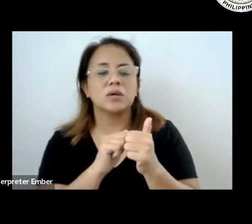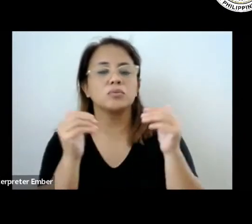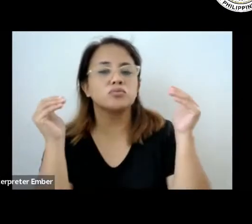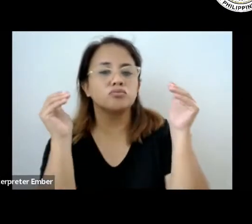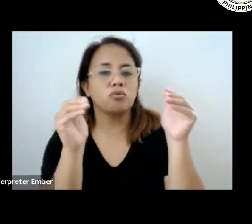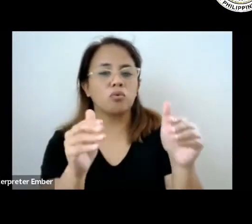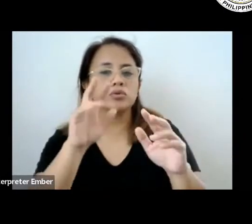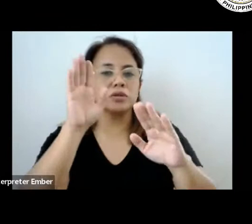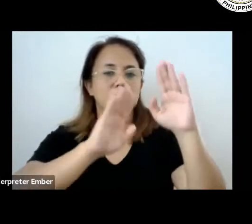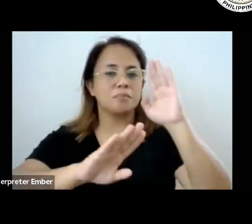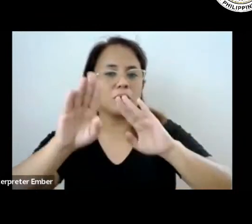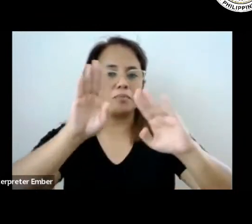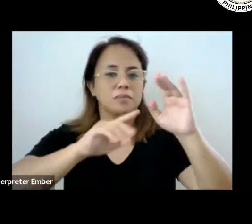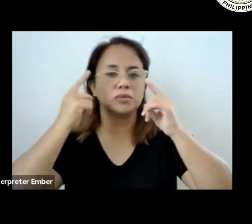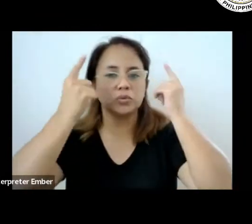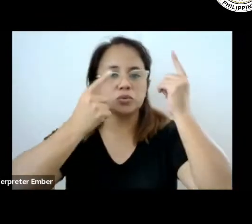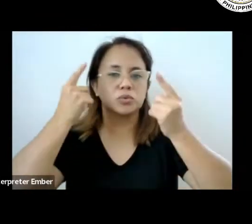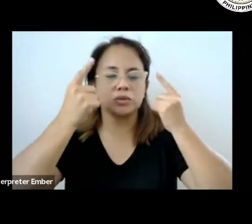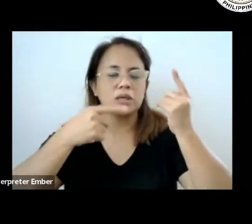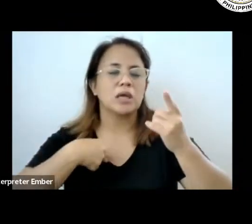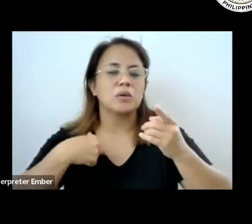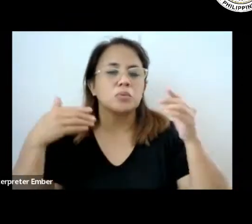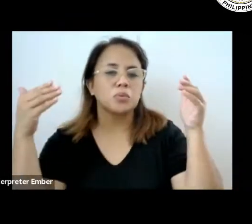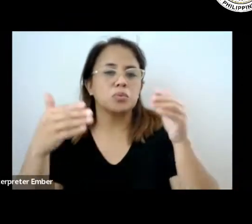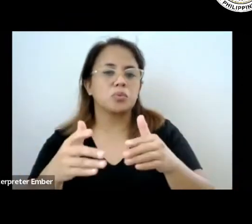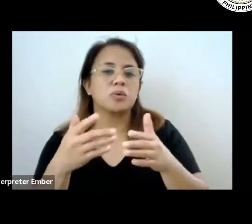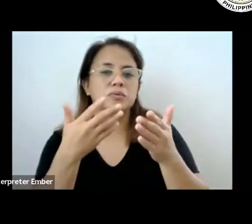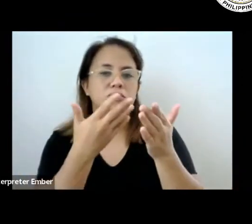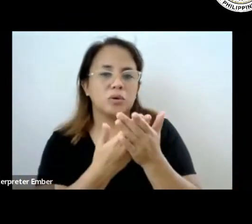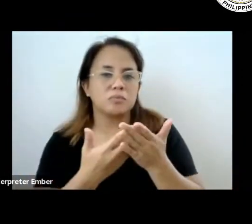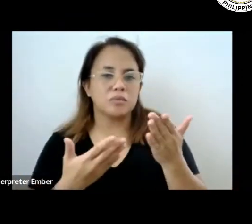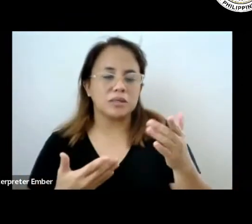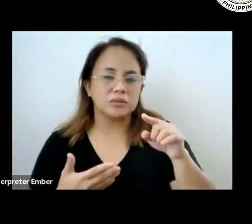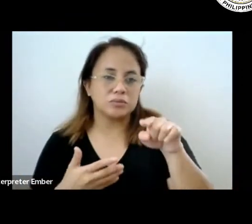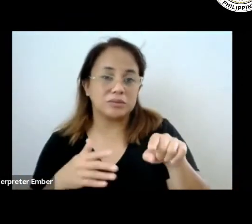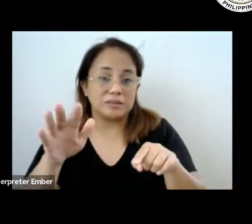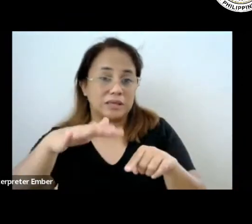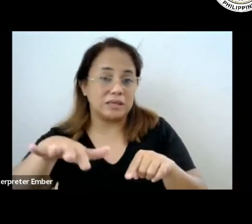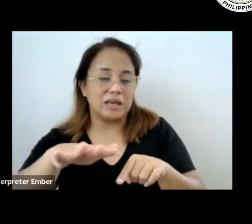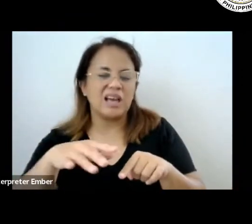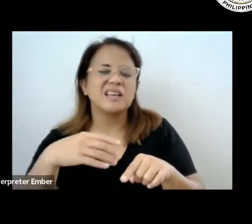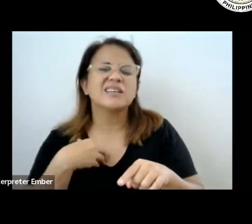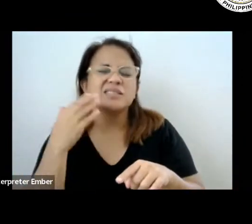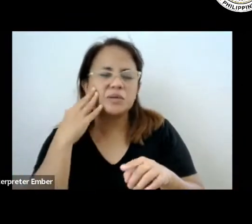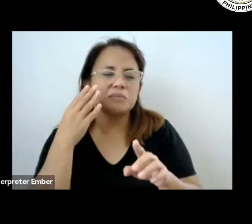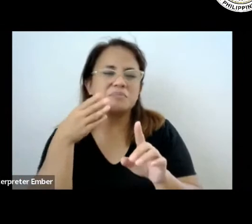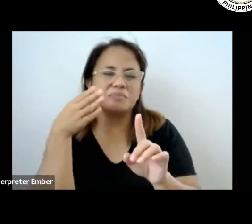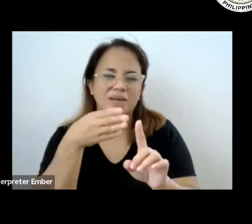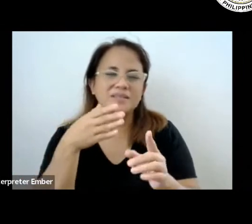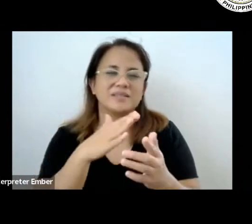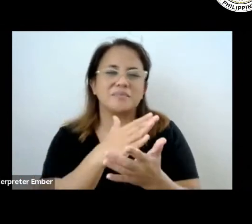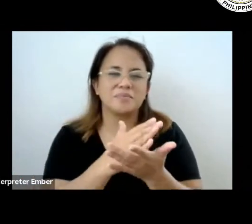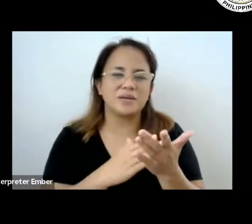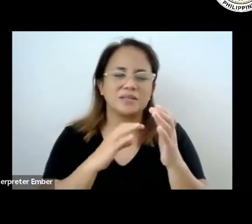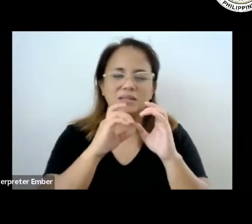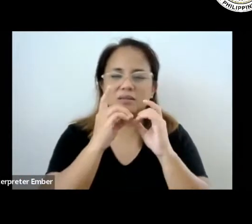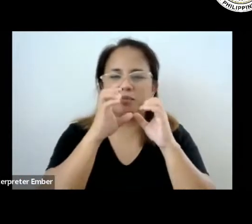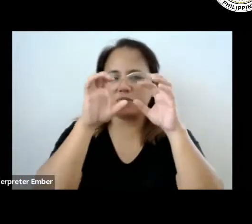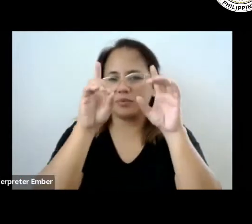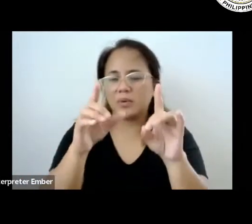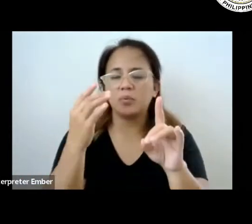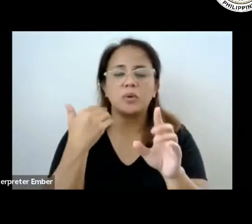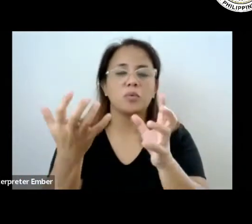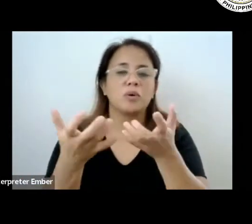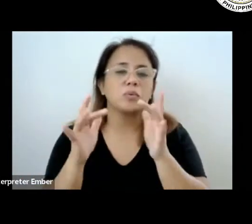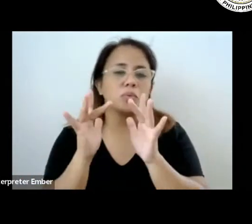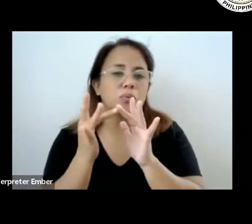and concerns and focus our resources in that area. Although this is a biased statement on the part of the DepEd, because we want internet